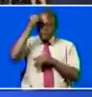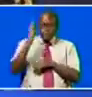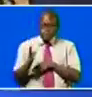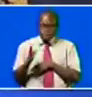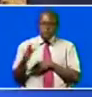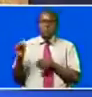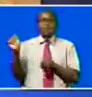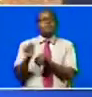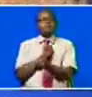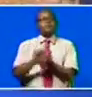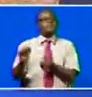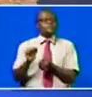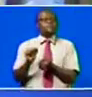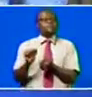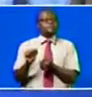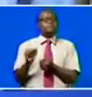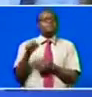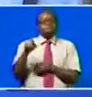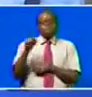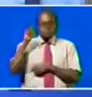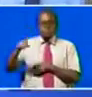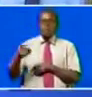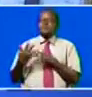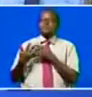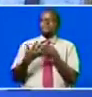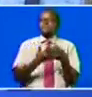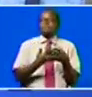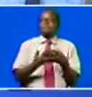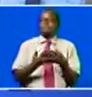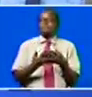cause disturbances and damage of property will be treated as criminals. Caroline B.